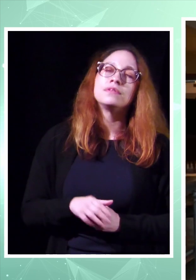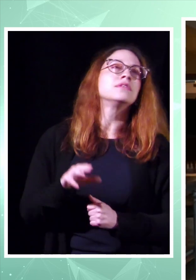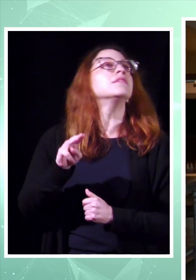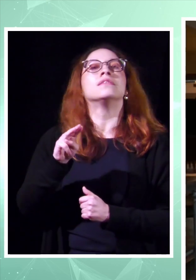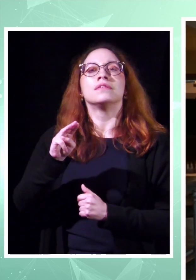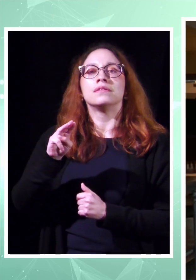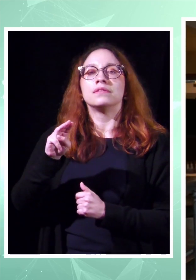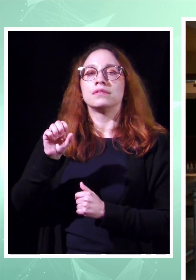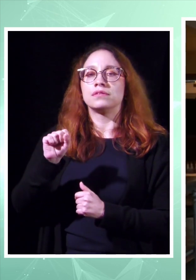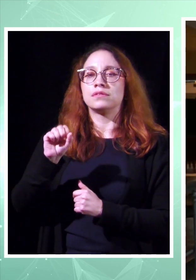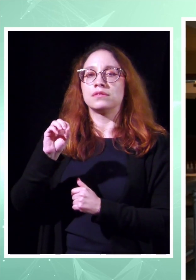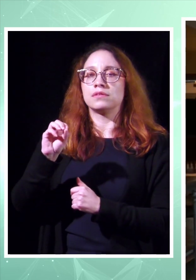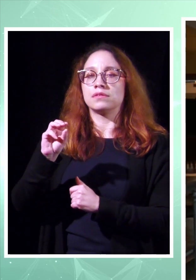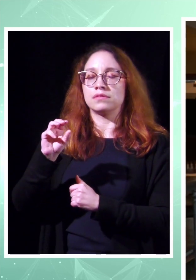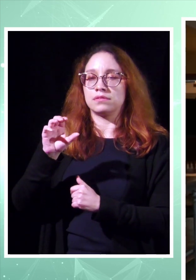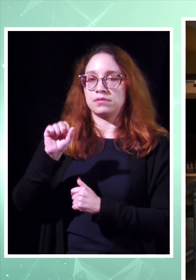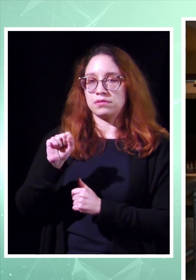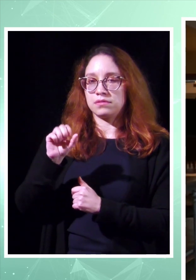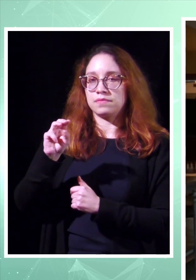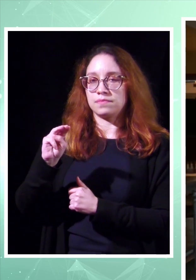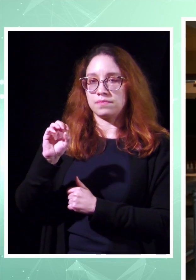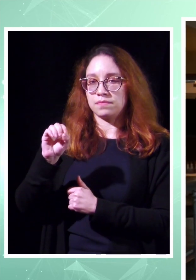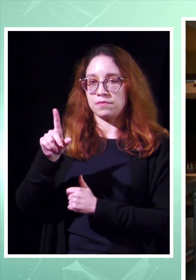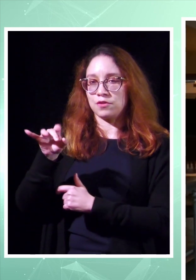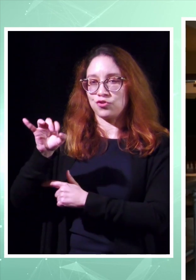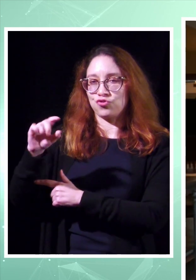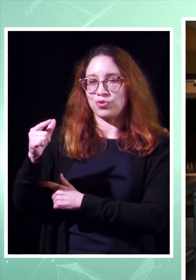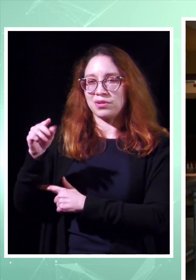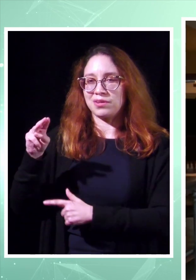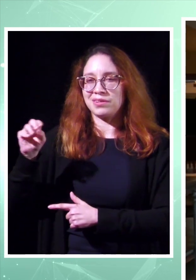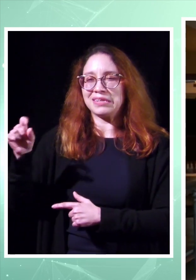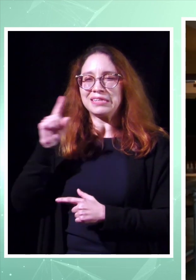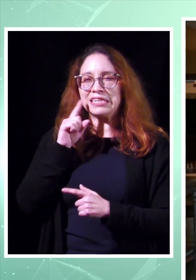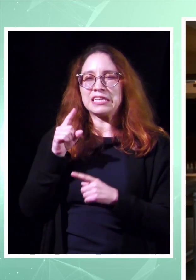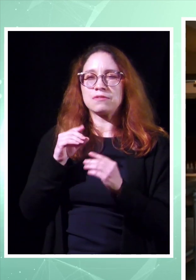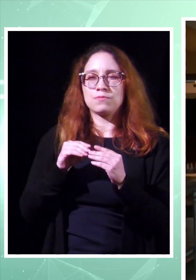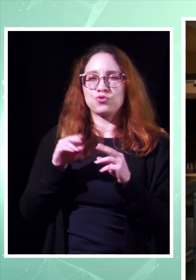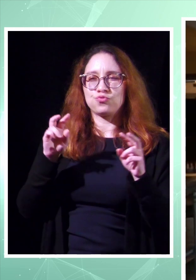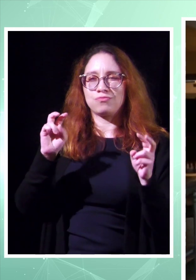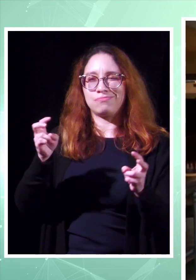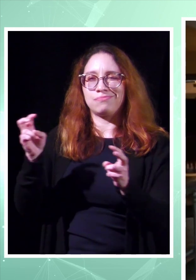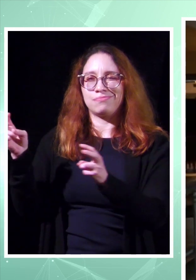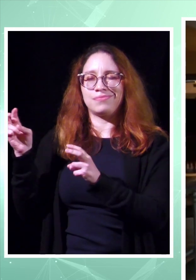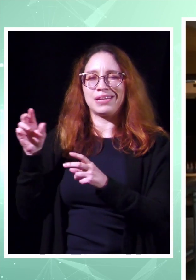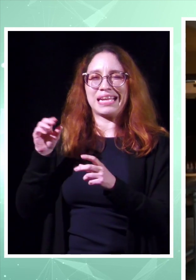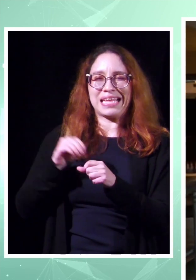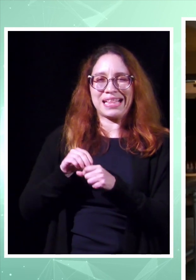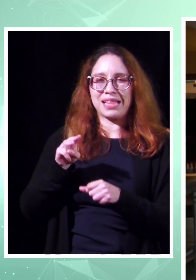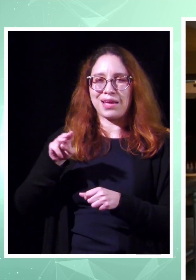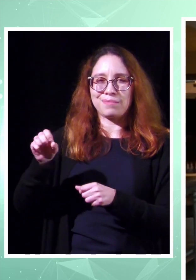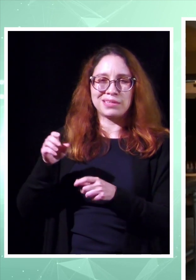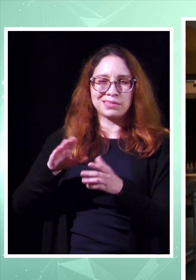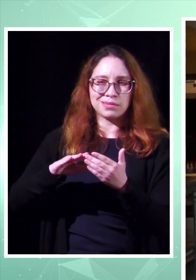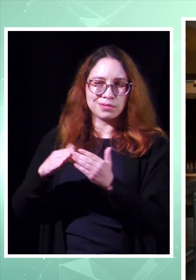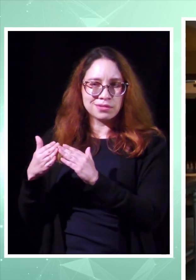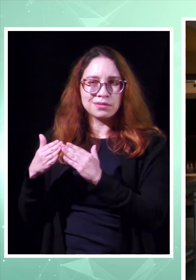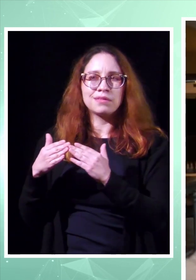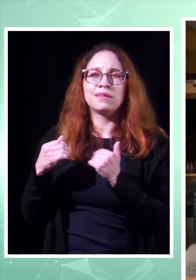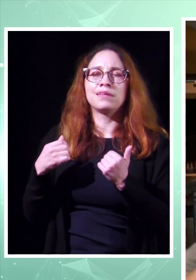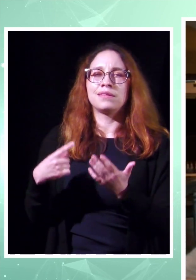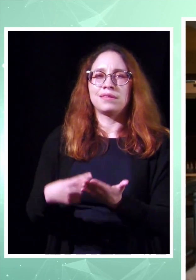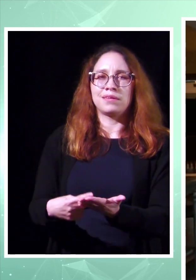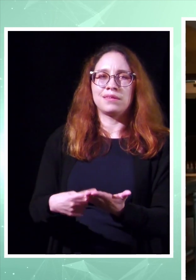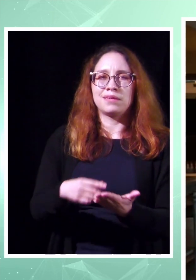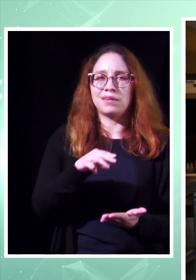smoldering MS is a topic which is catching on within the MS community. And I'm talking a lot about